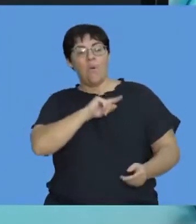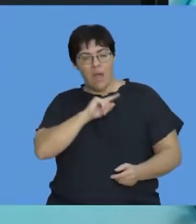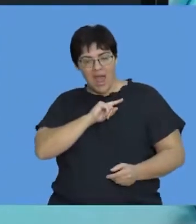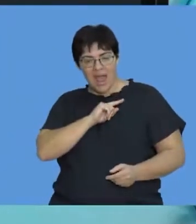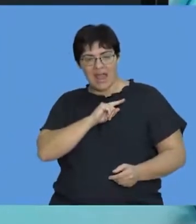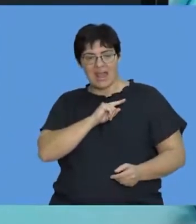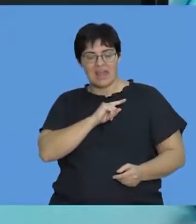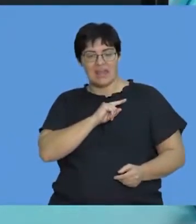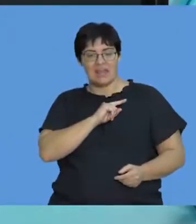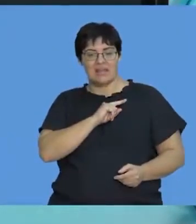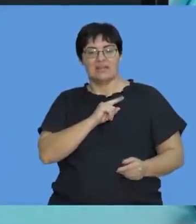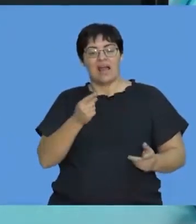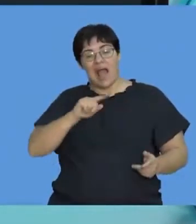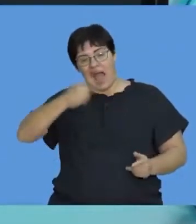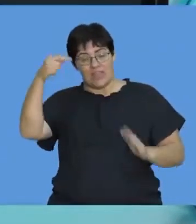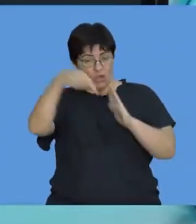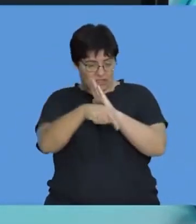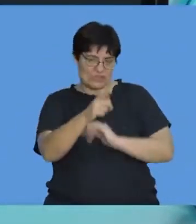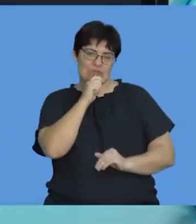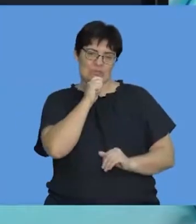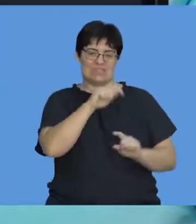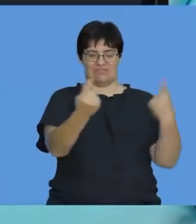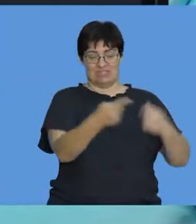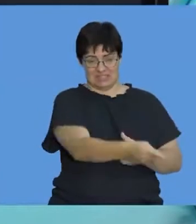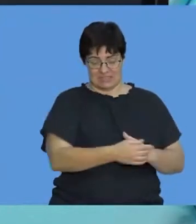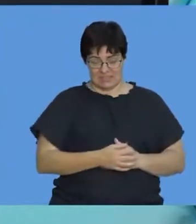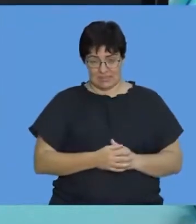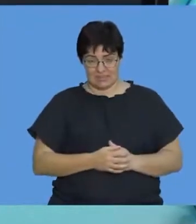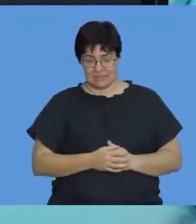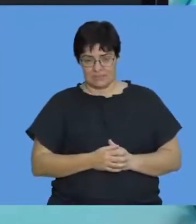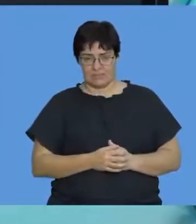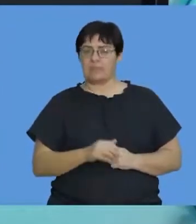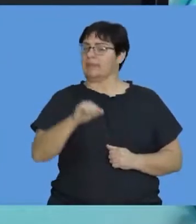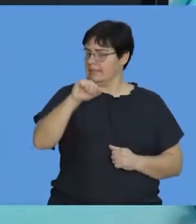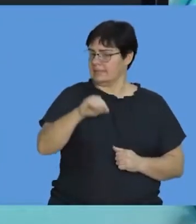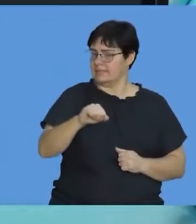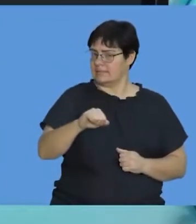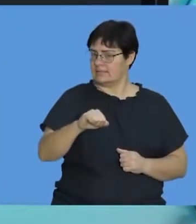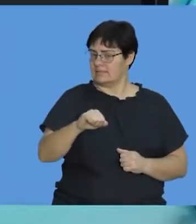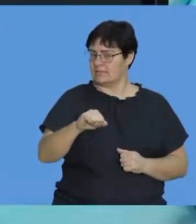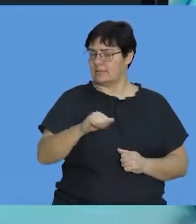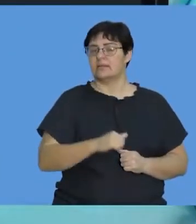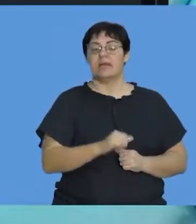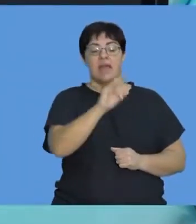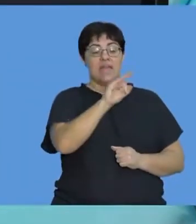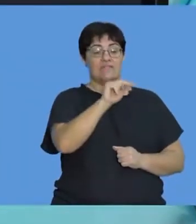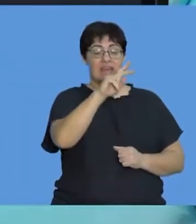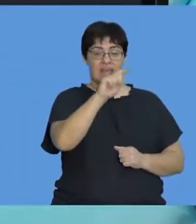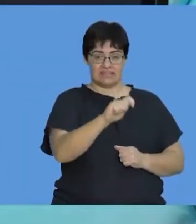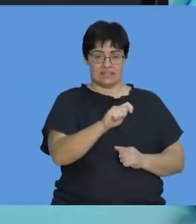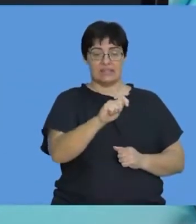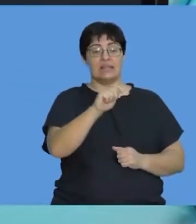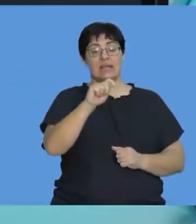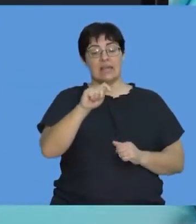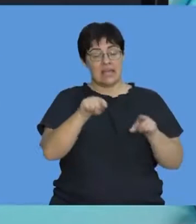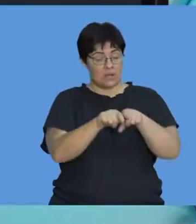use in a different context. Okay, so yes, F net equals MA